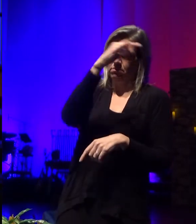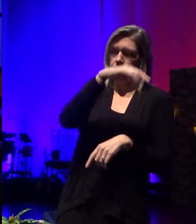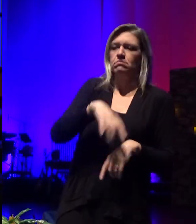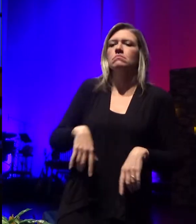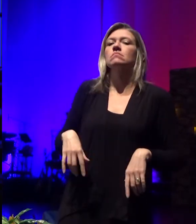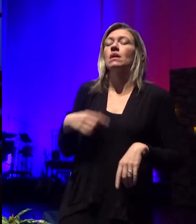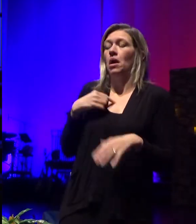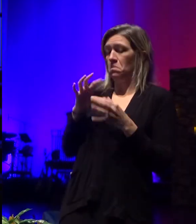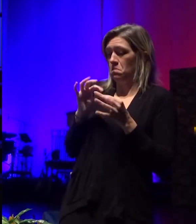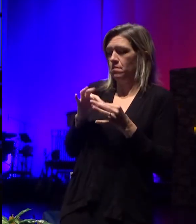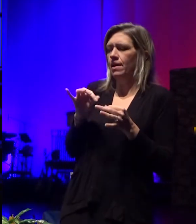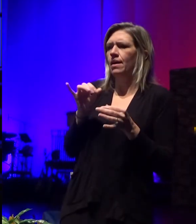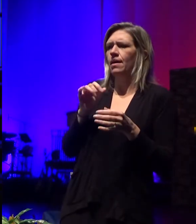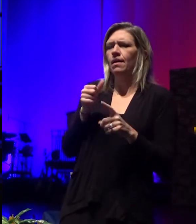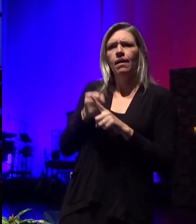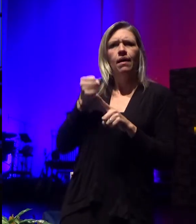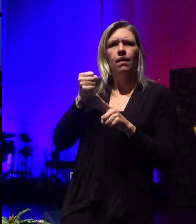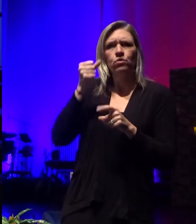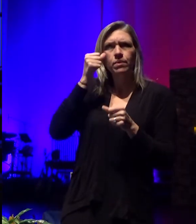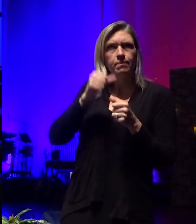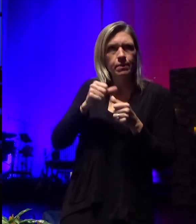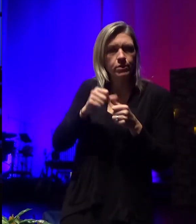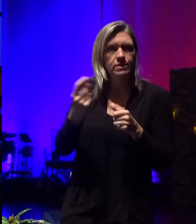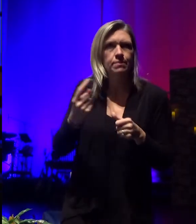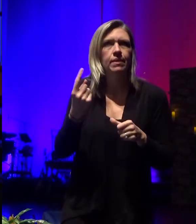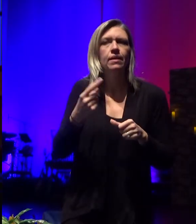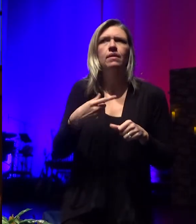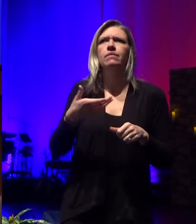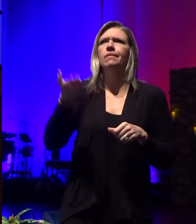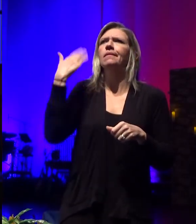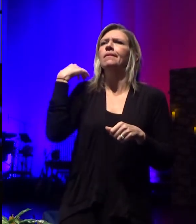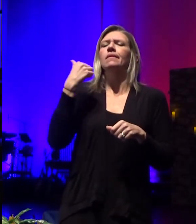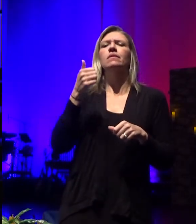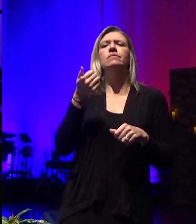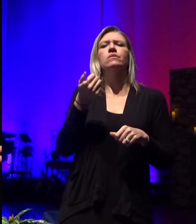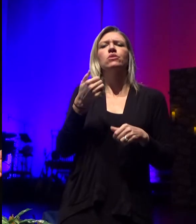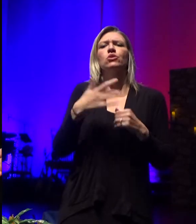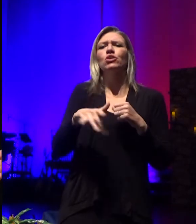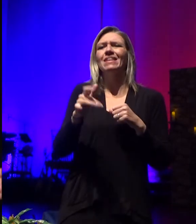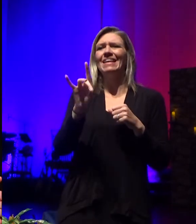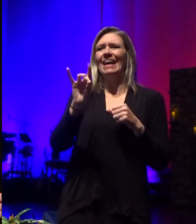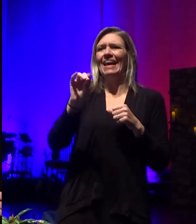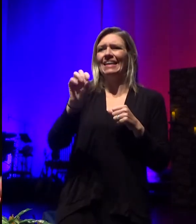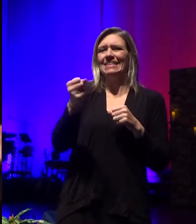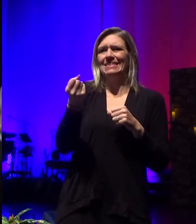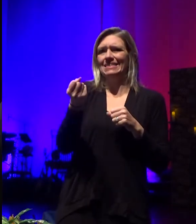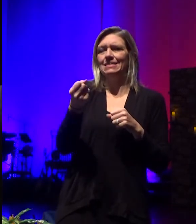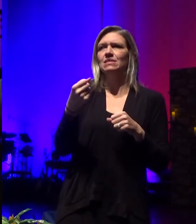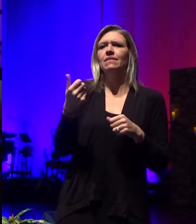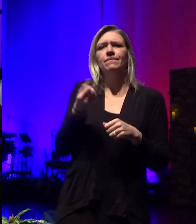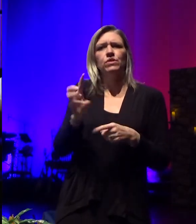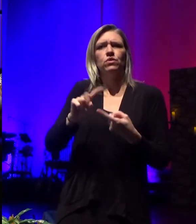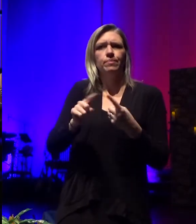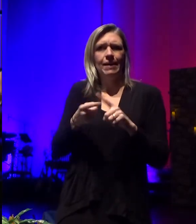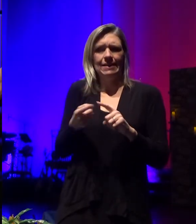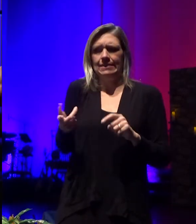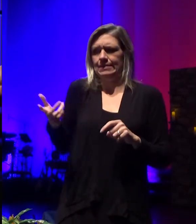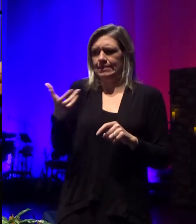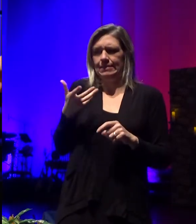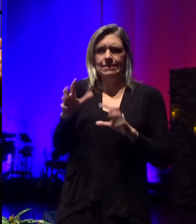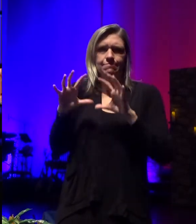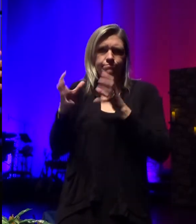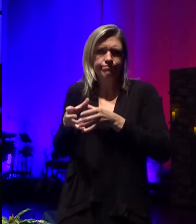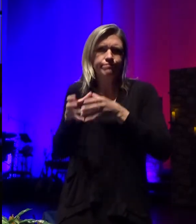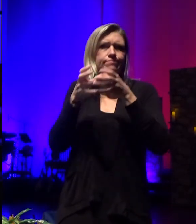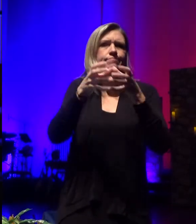remembered something. I recalled that in the early 80s, a couple of buddies here at Mile High and myself, we went up to the Jefferson County Airport